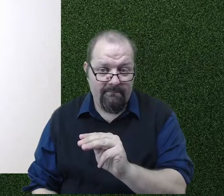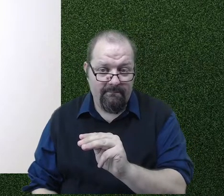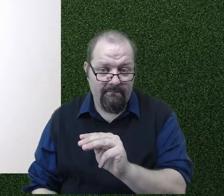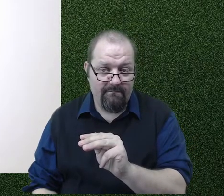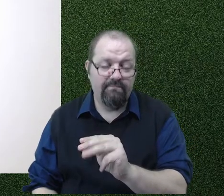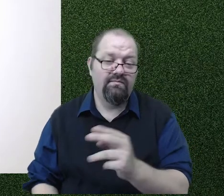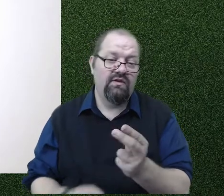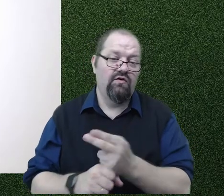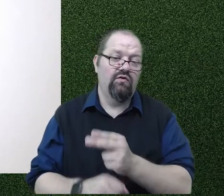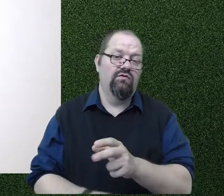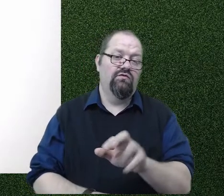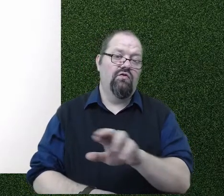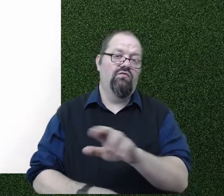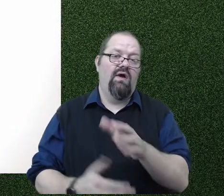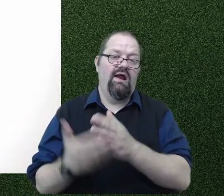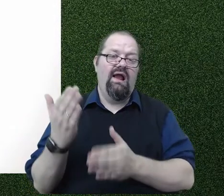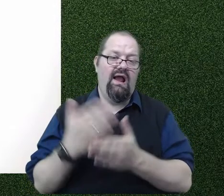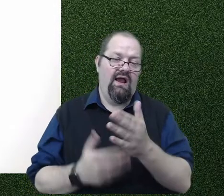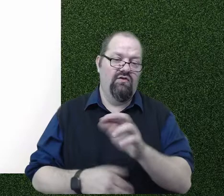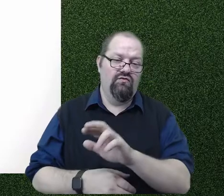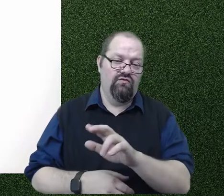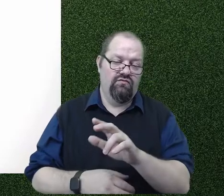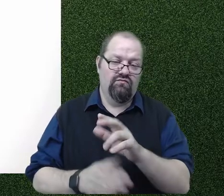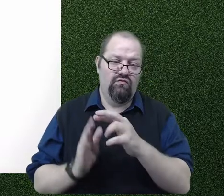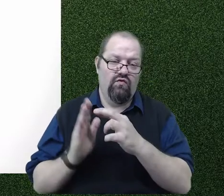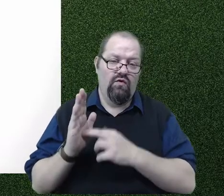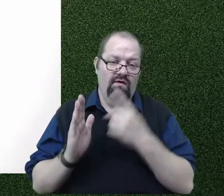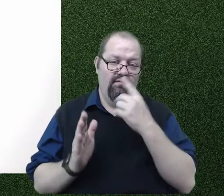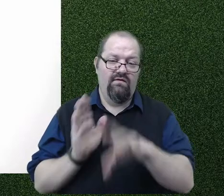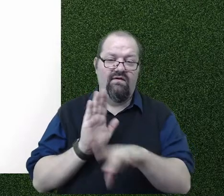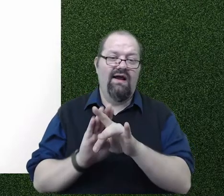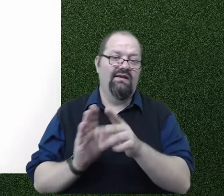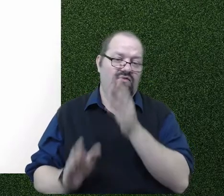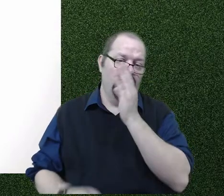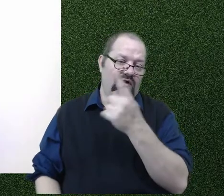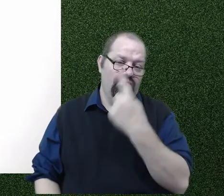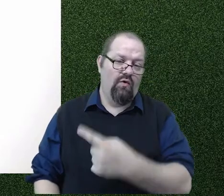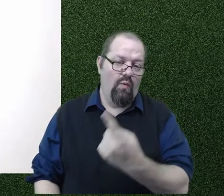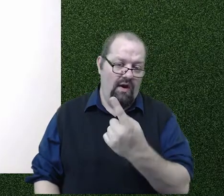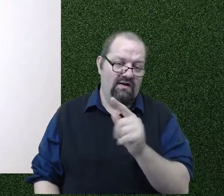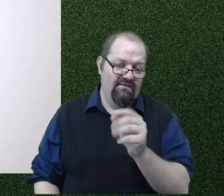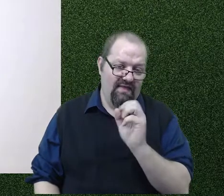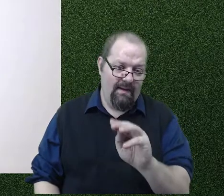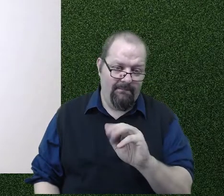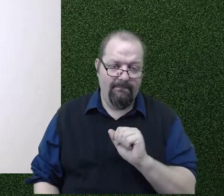use the right-hand rule to find the direction of one of them.